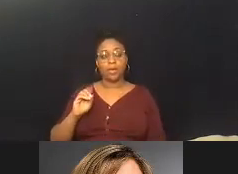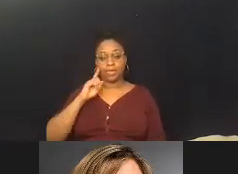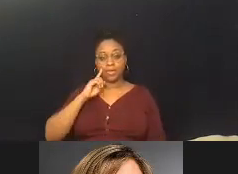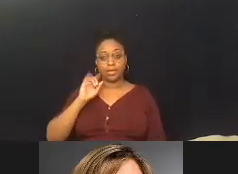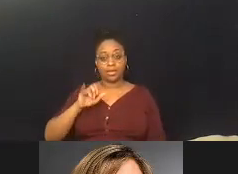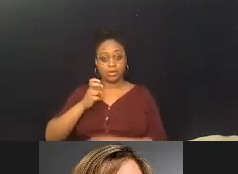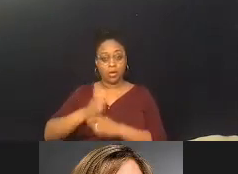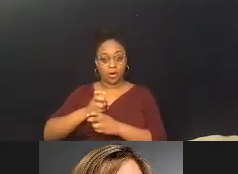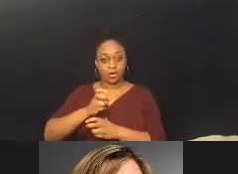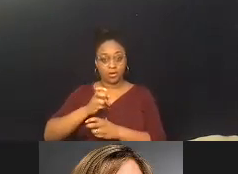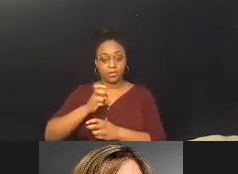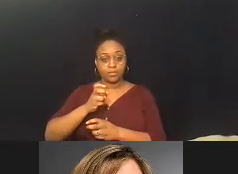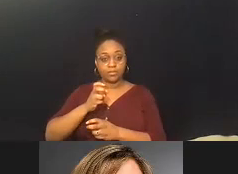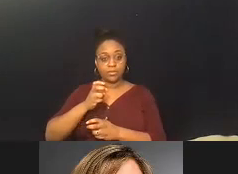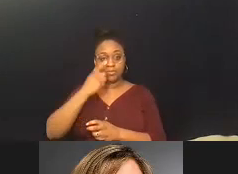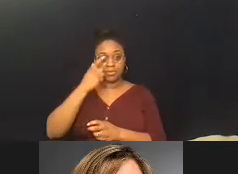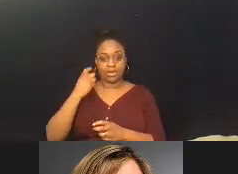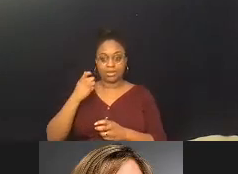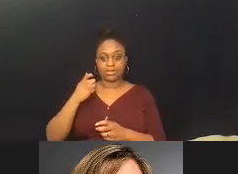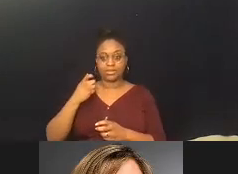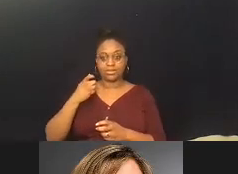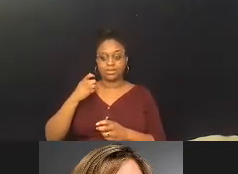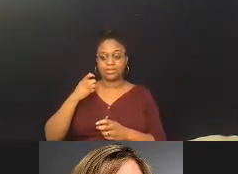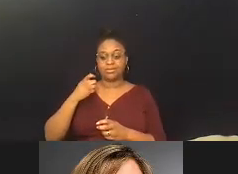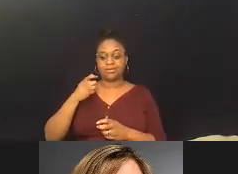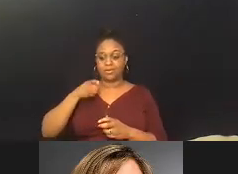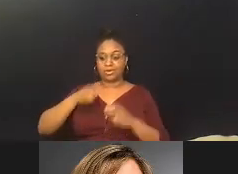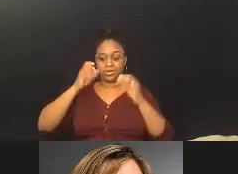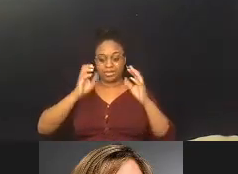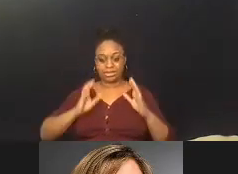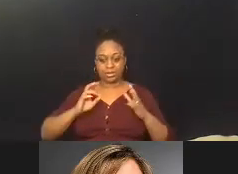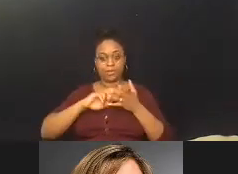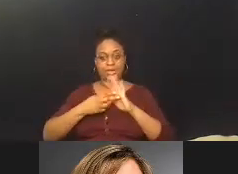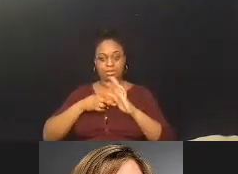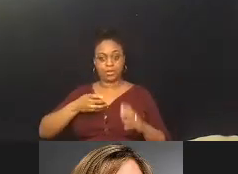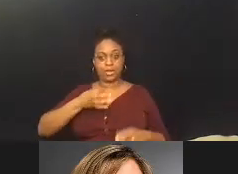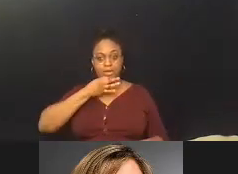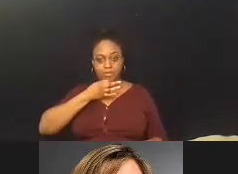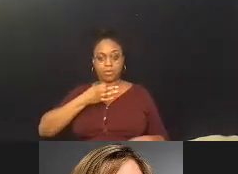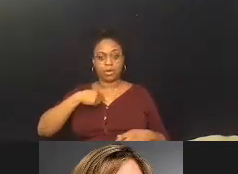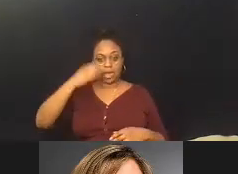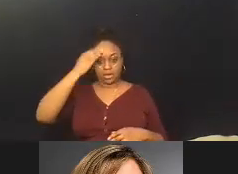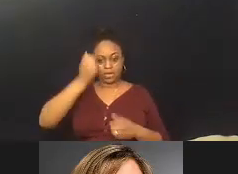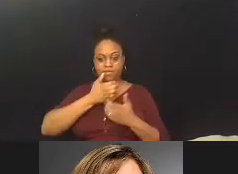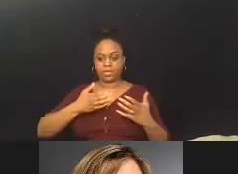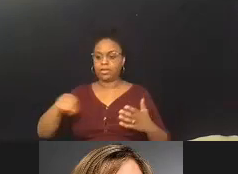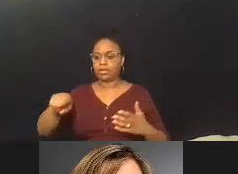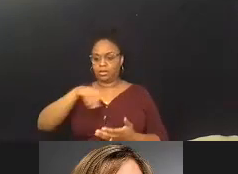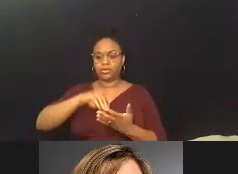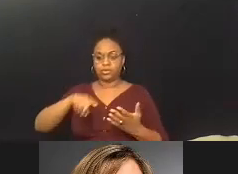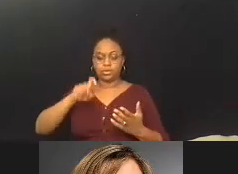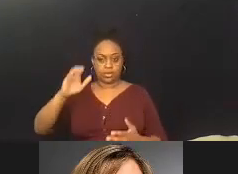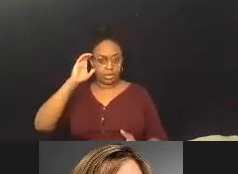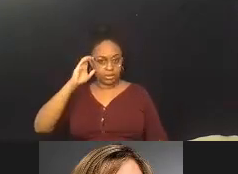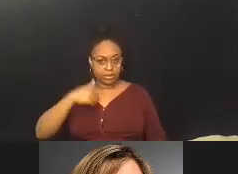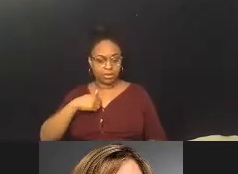at expert in front of the room. I know everything, the students should, kind of listen. Not all faculty members do